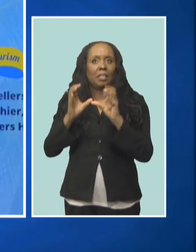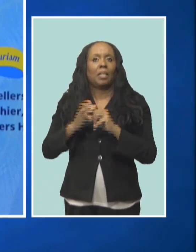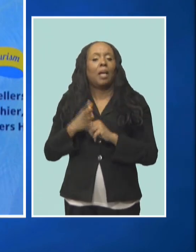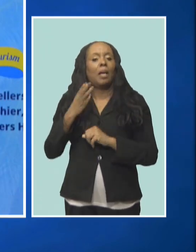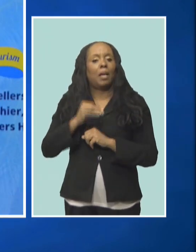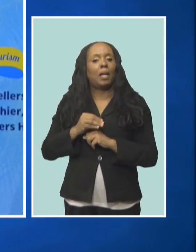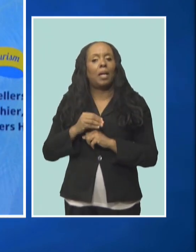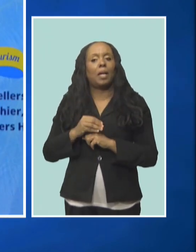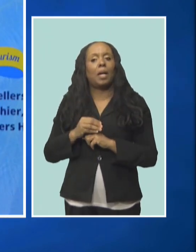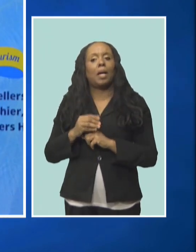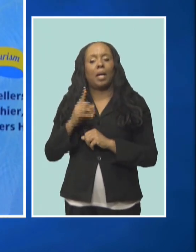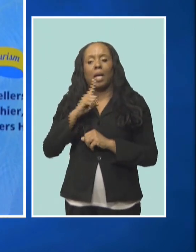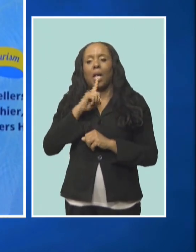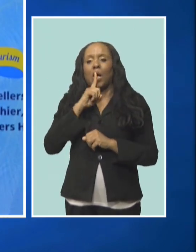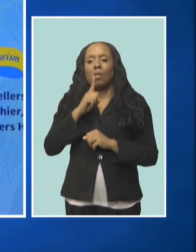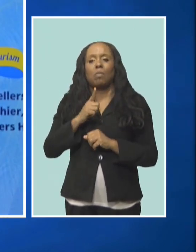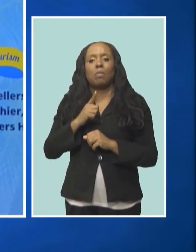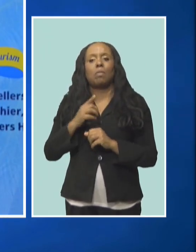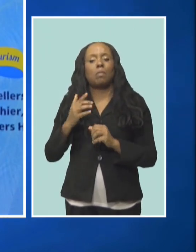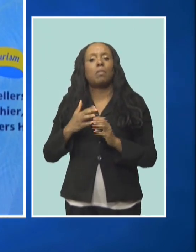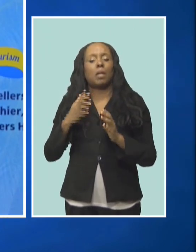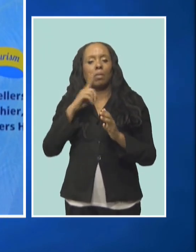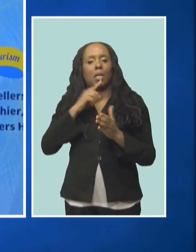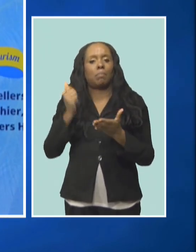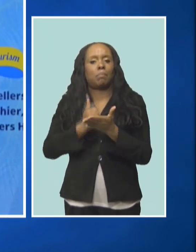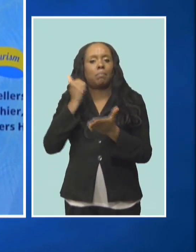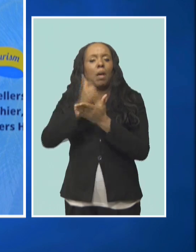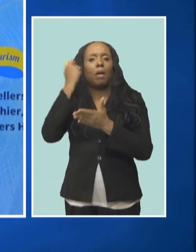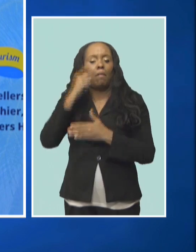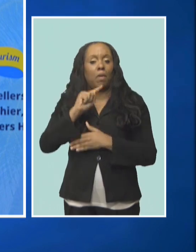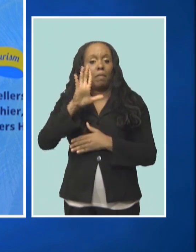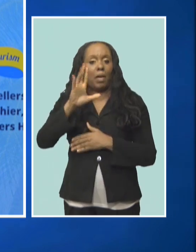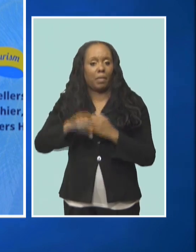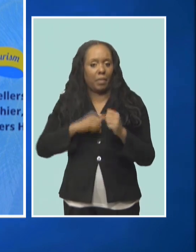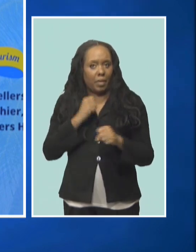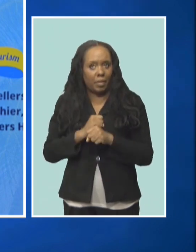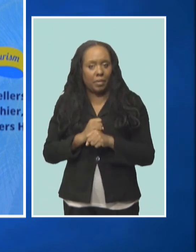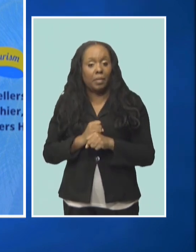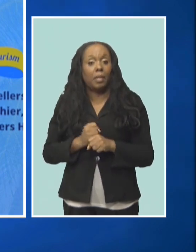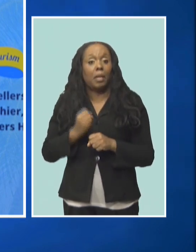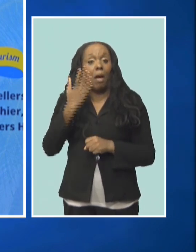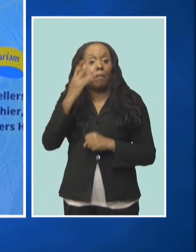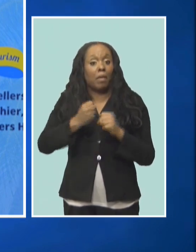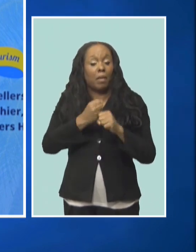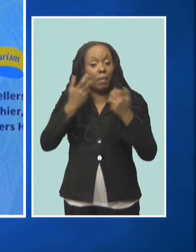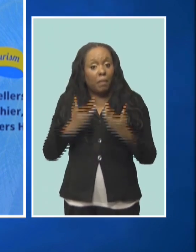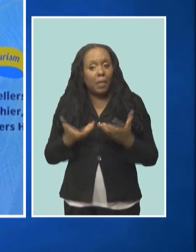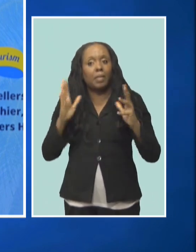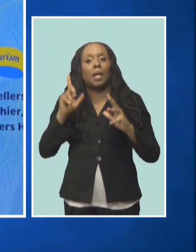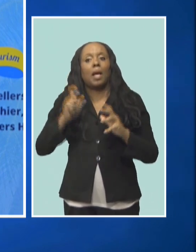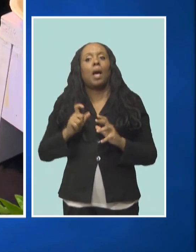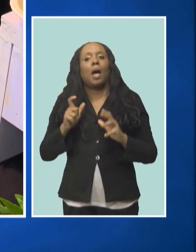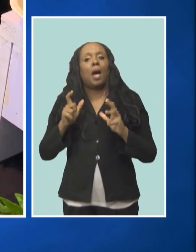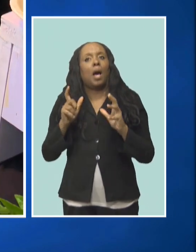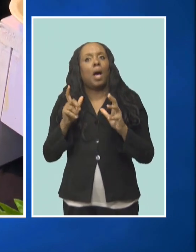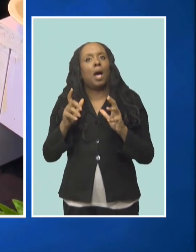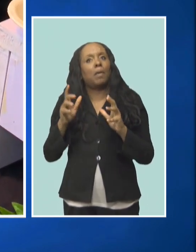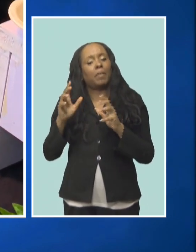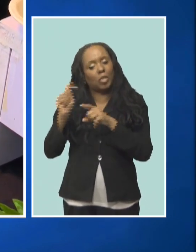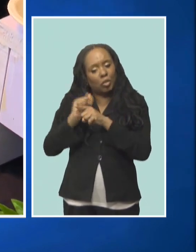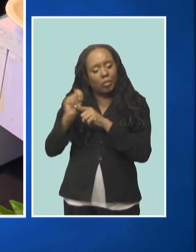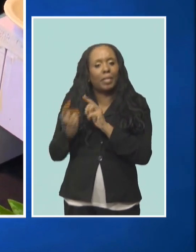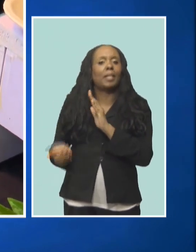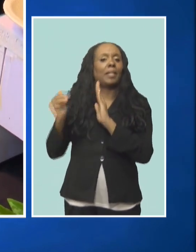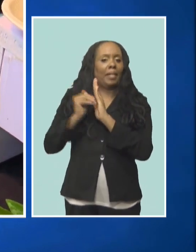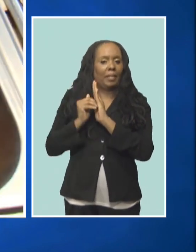5 years. And the reason you do it, you have to recertify because things change, practices change, so you want to keep up to date. Further,